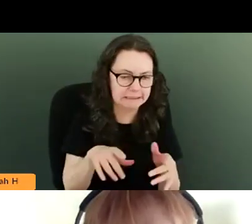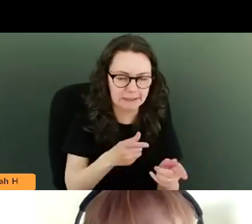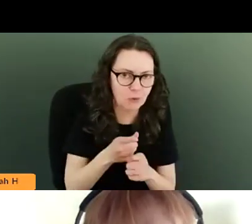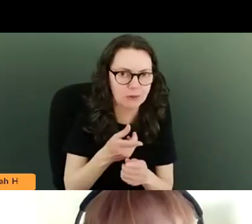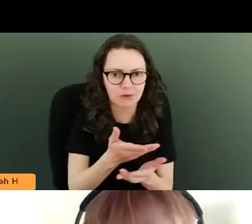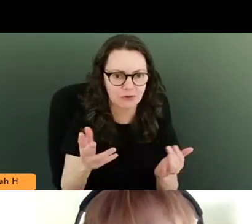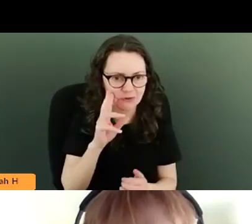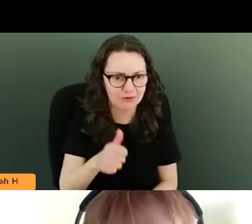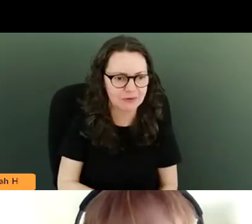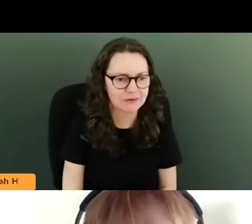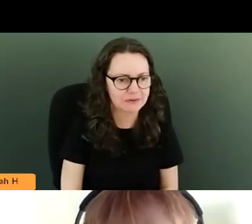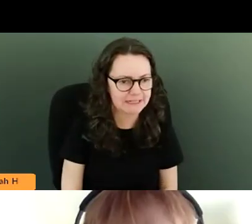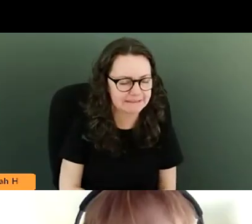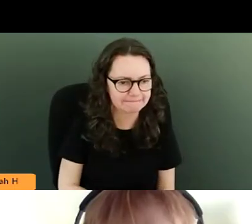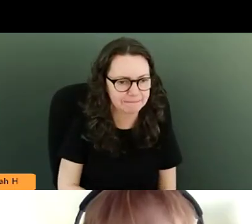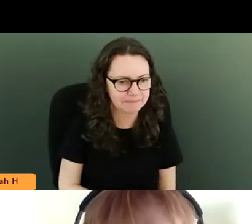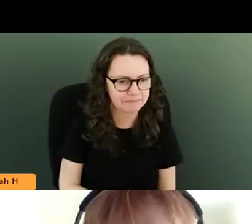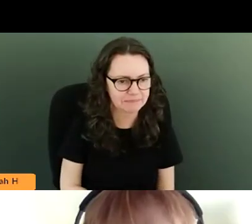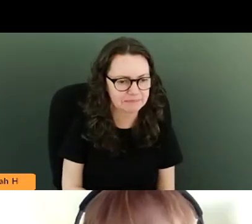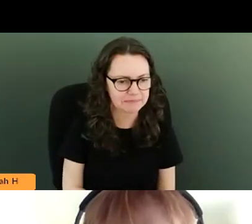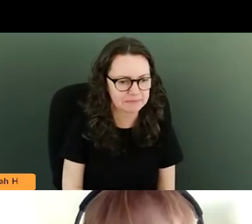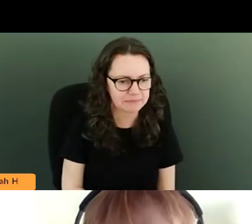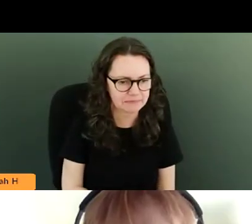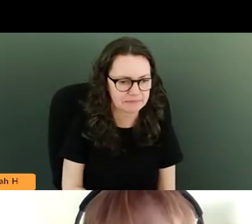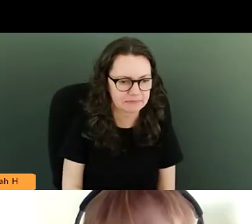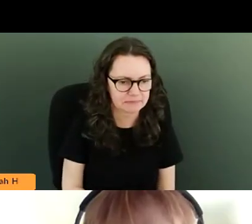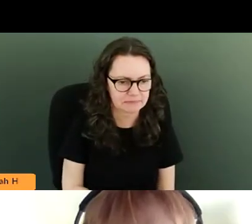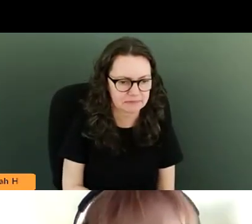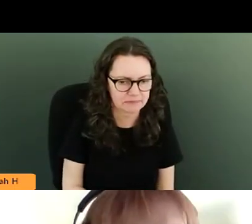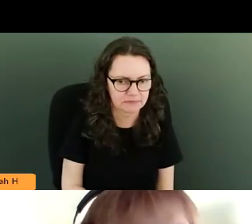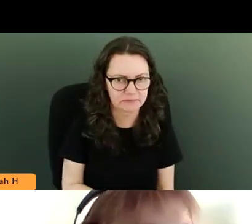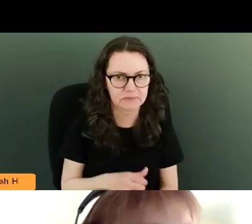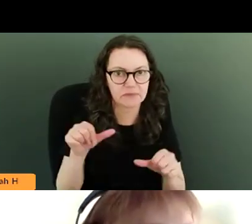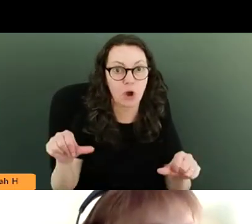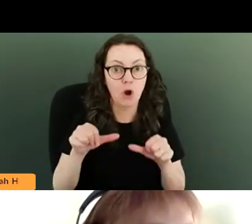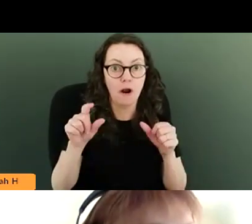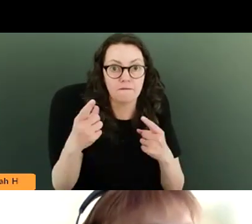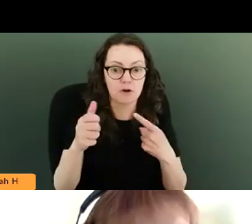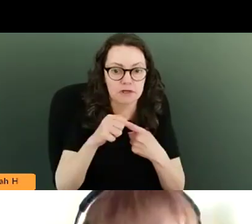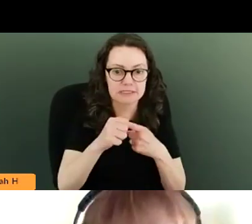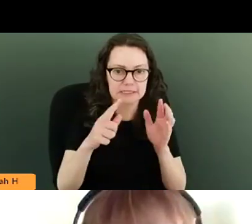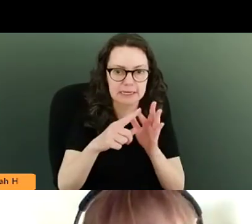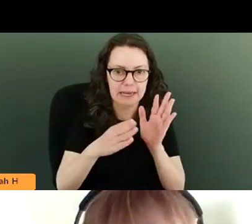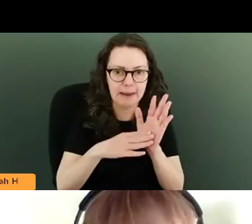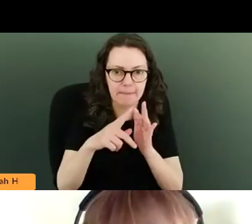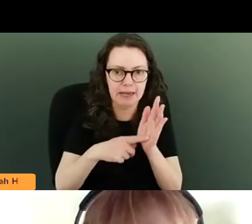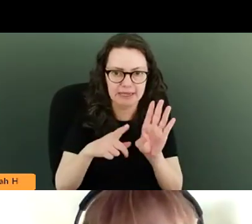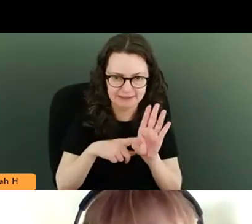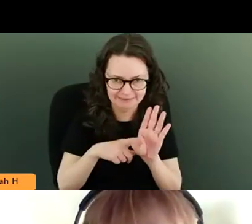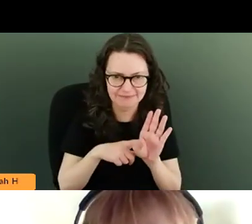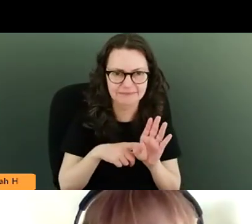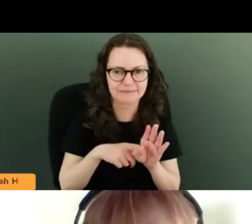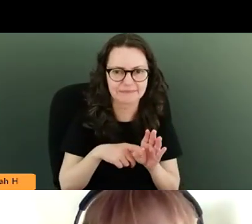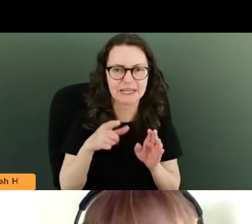So in terms of introduction of our speakers, Emily, Sellerman up first. M uses she,